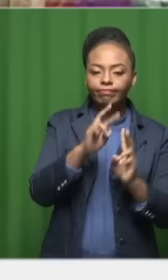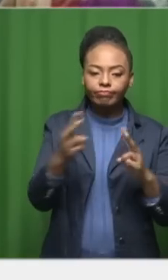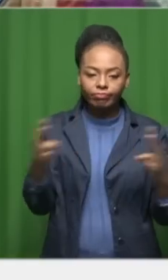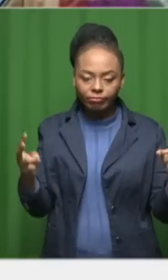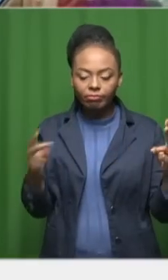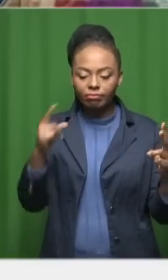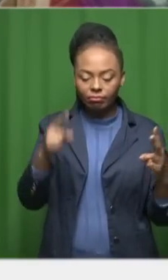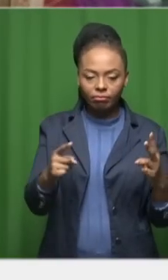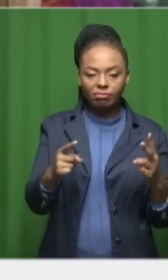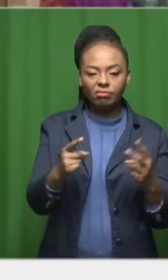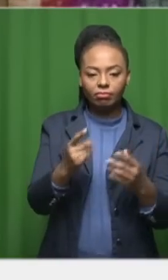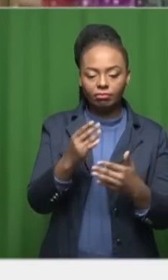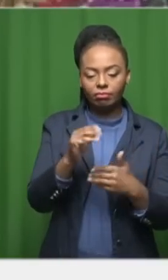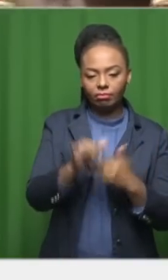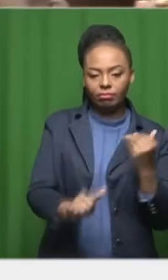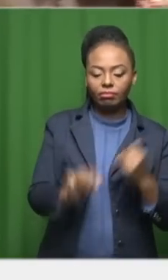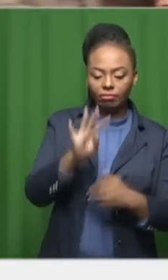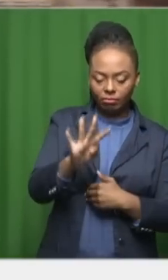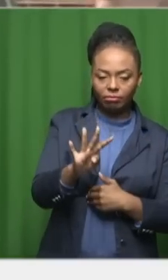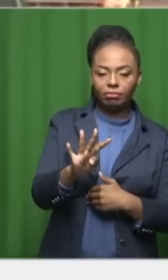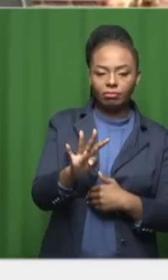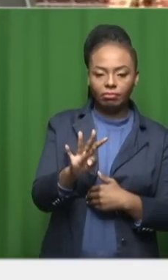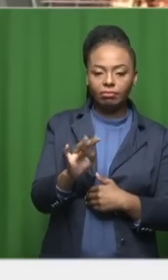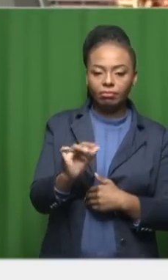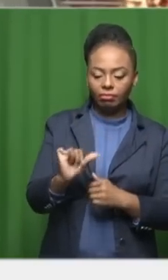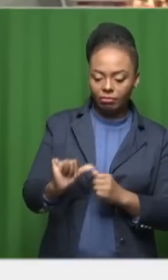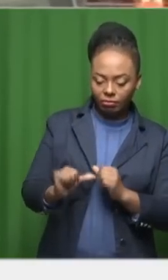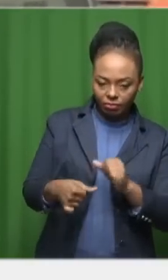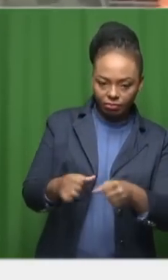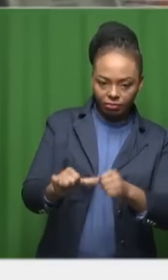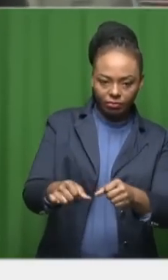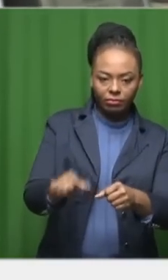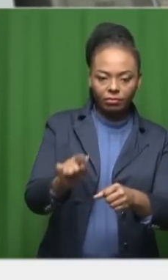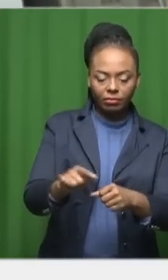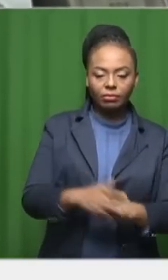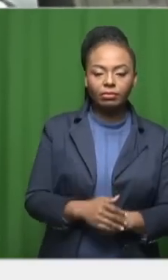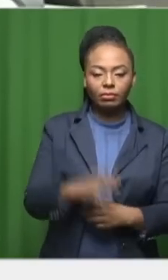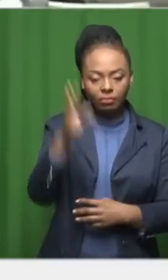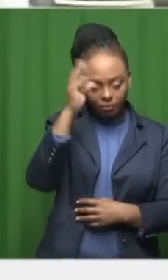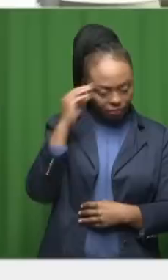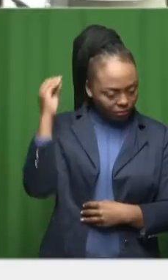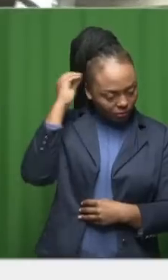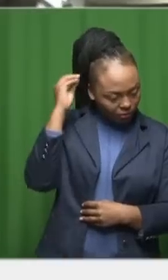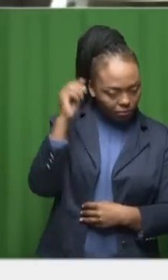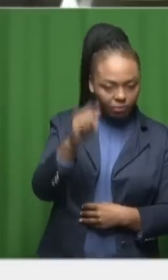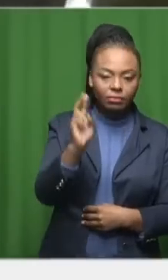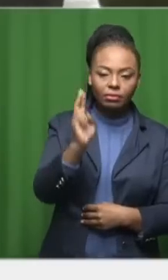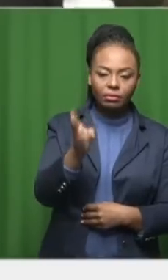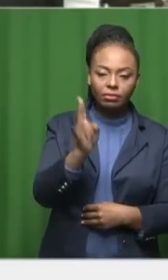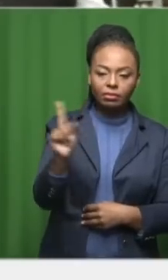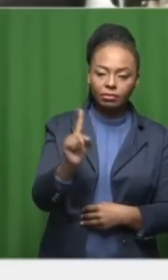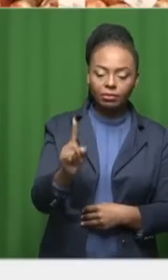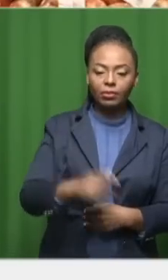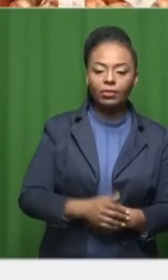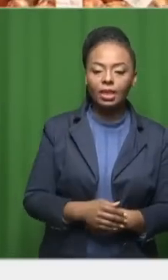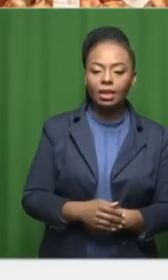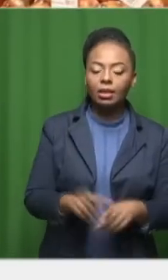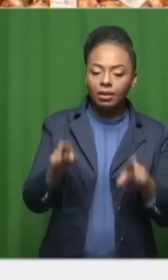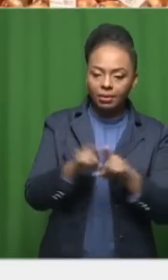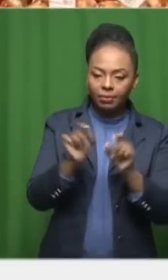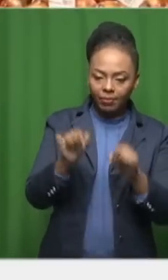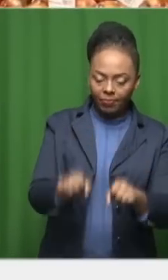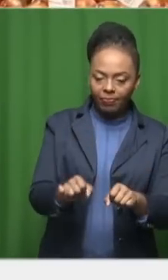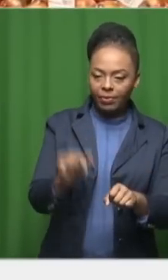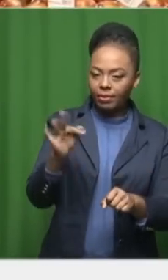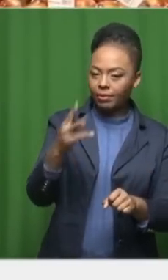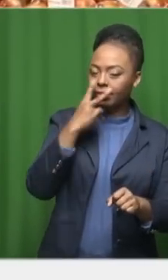a retail context. And I think what should also be borne in mind is that even if you do see